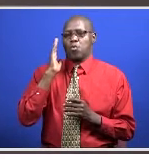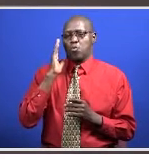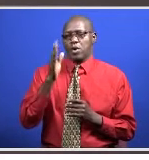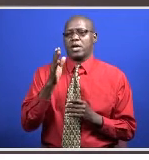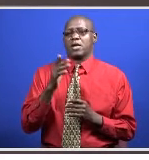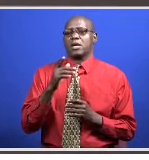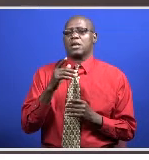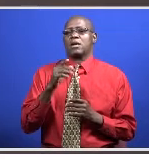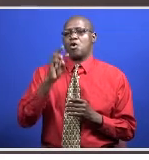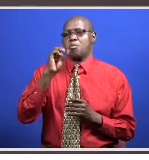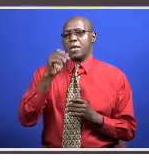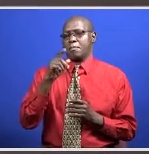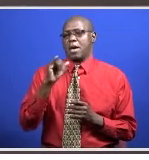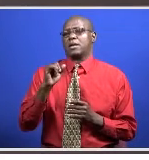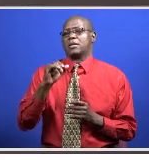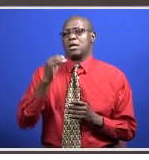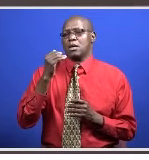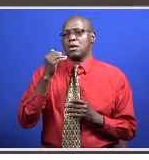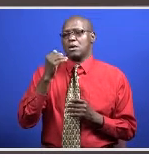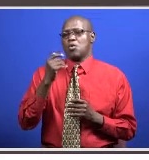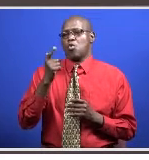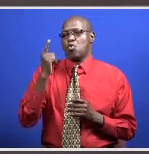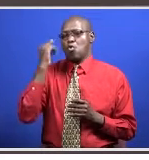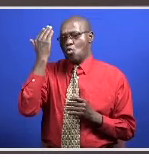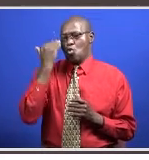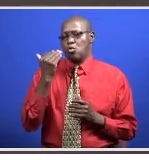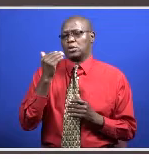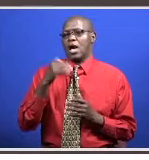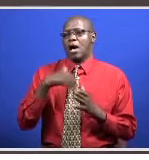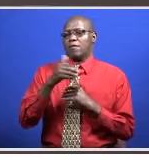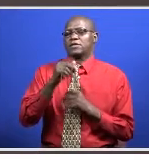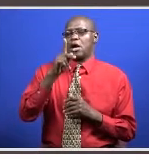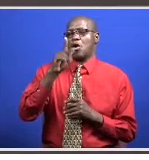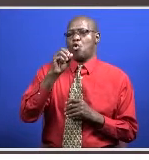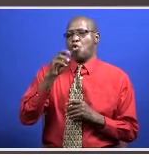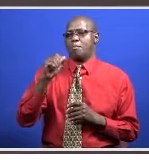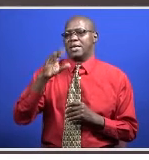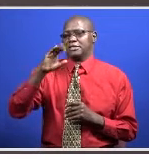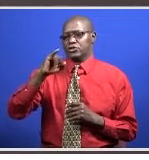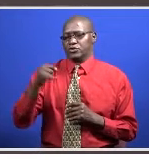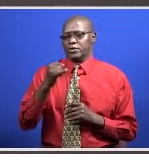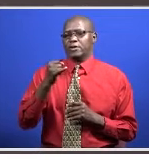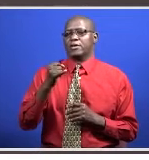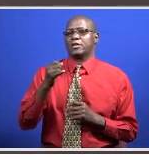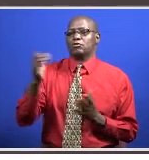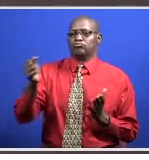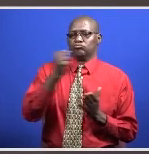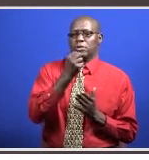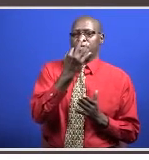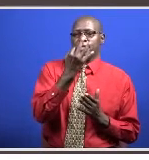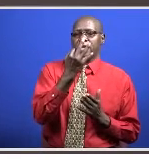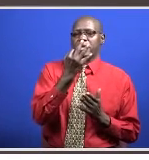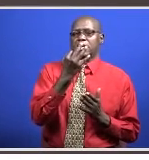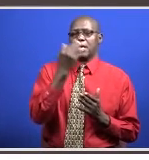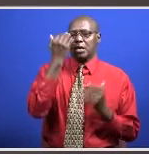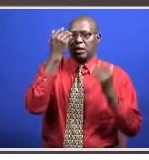Milimani Law Courts after Chief Justice Martha Koome constituted a three-judge bench to hear all the petitions. At least seven